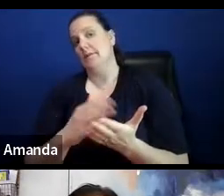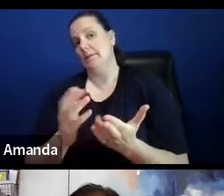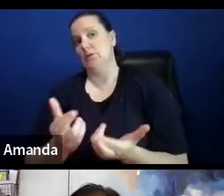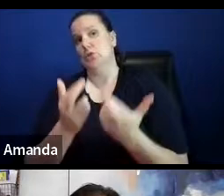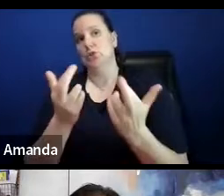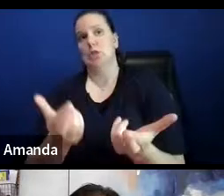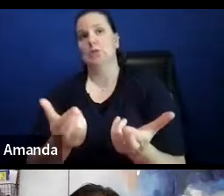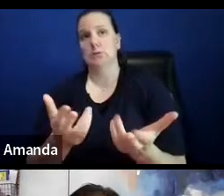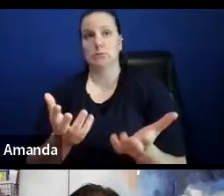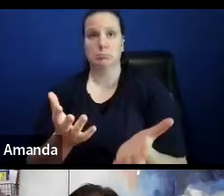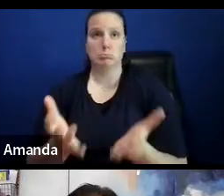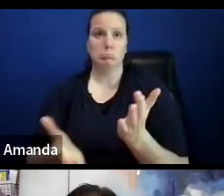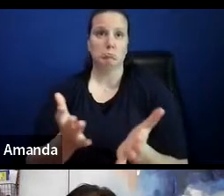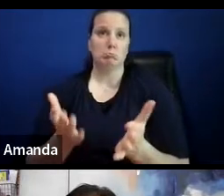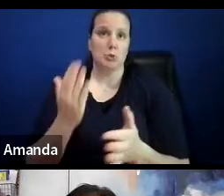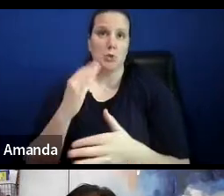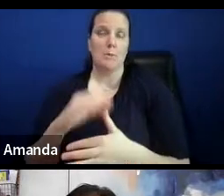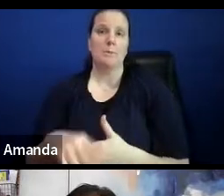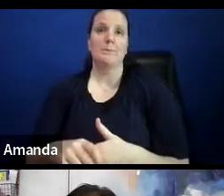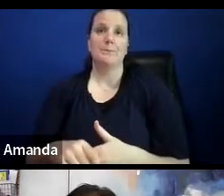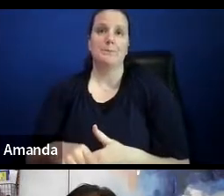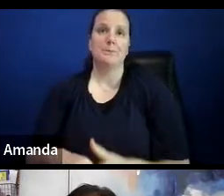suggested,